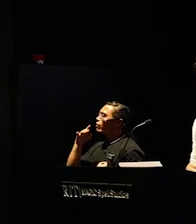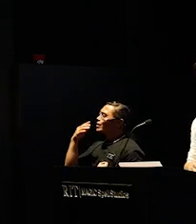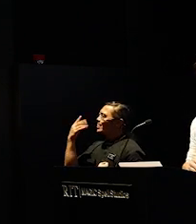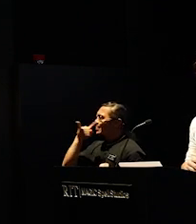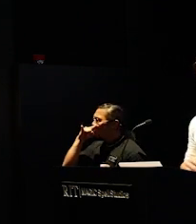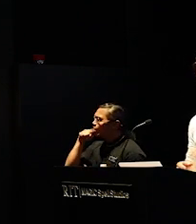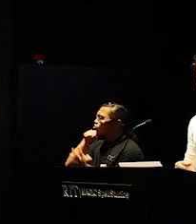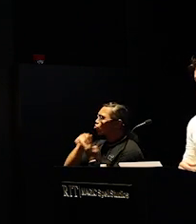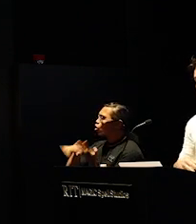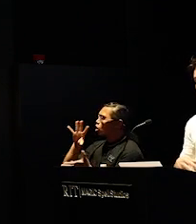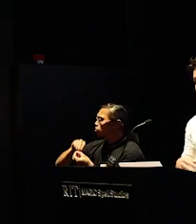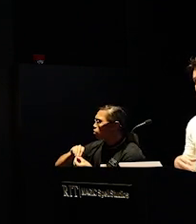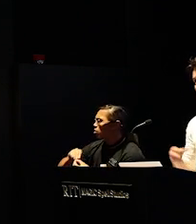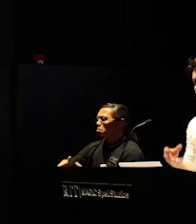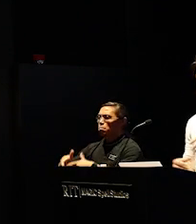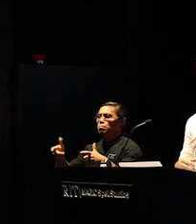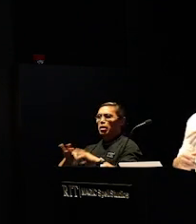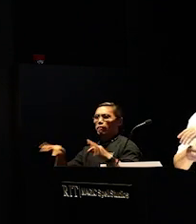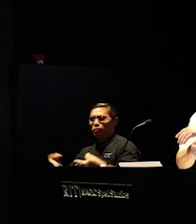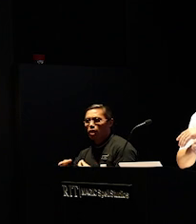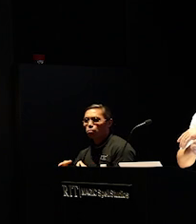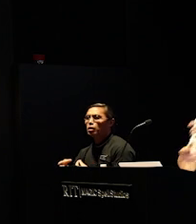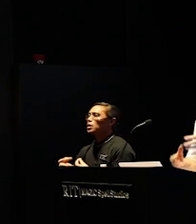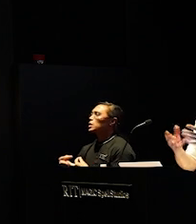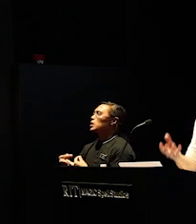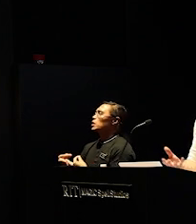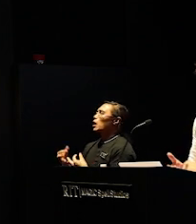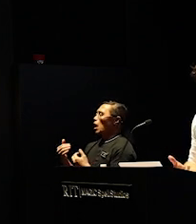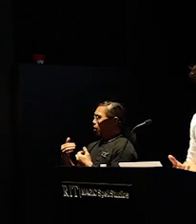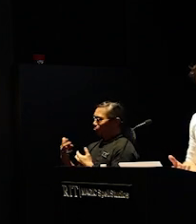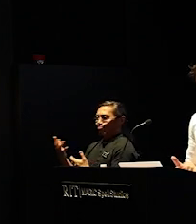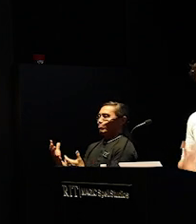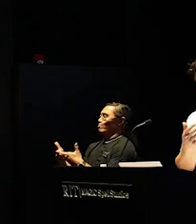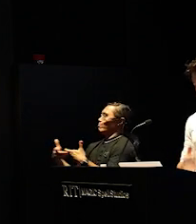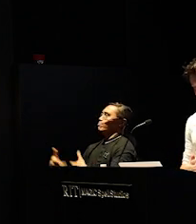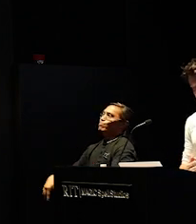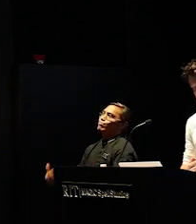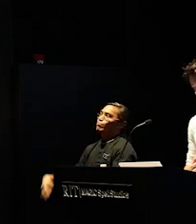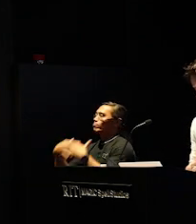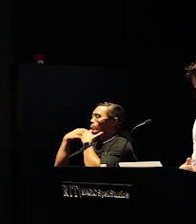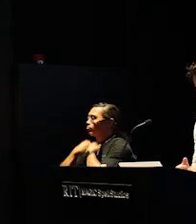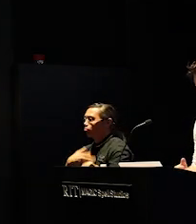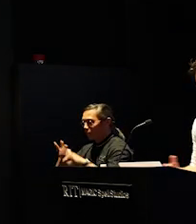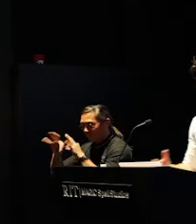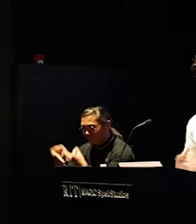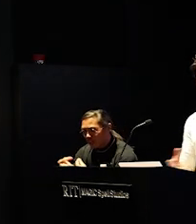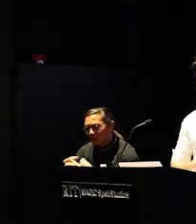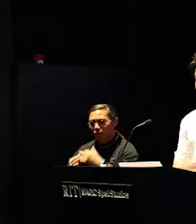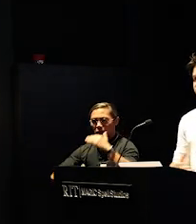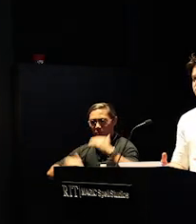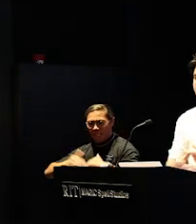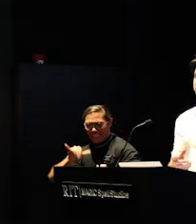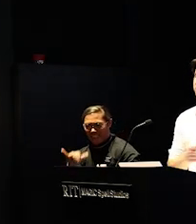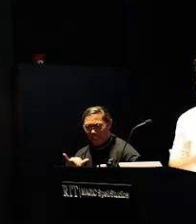big family, and I got 4 kids and an active family, a lot of family, and 6 restaurants, right? The only way